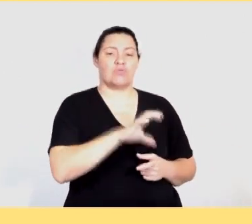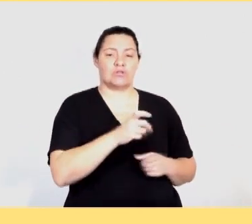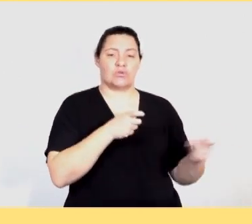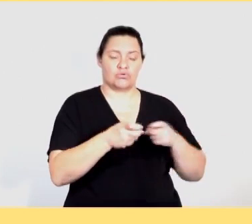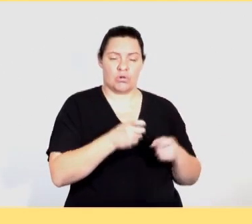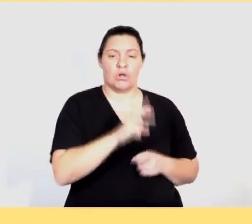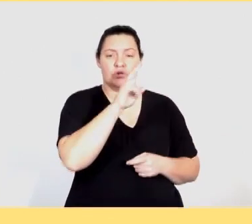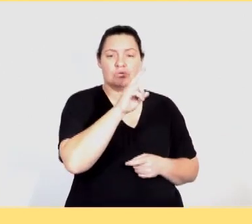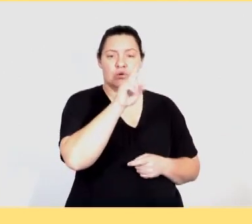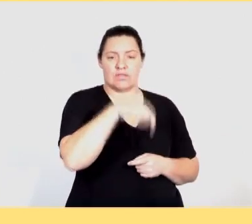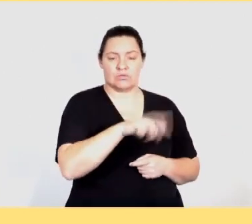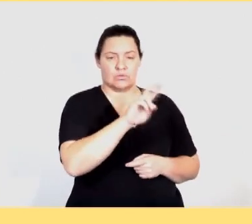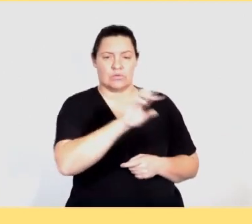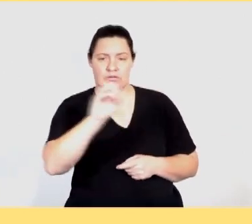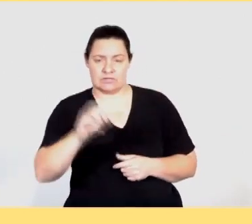creditors control